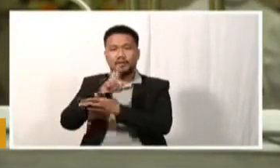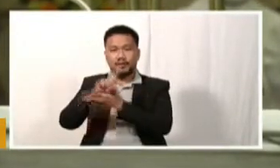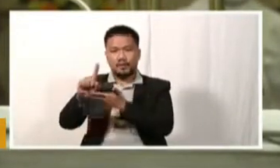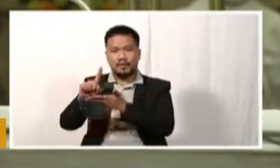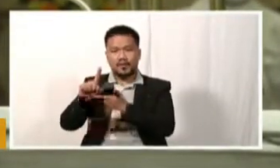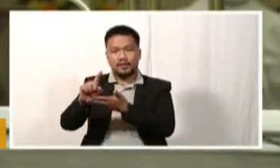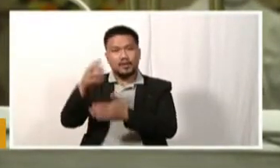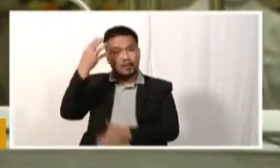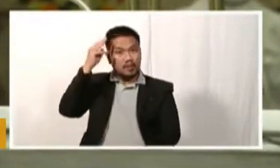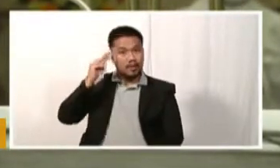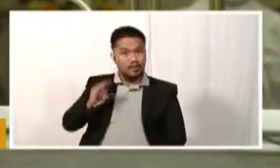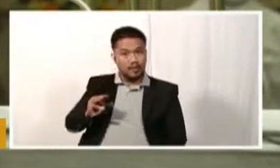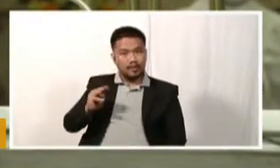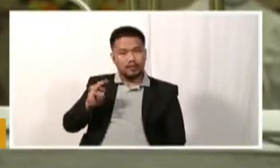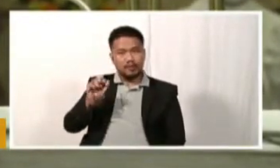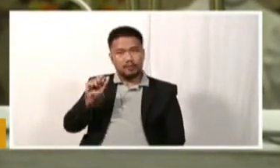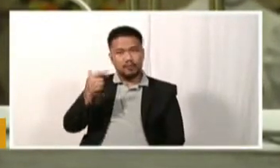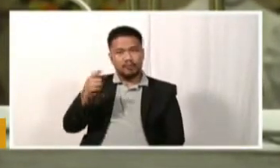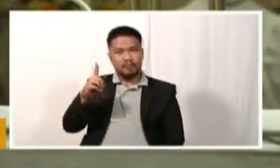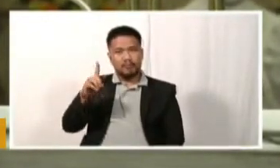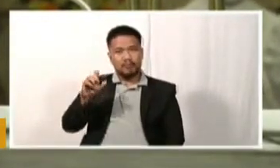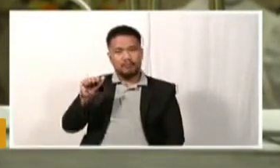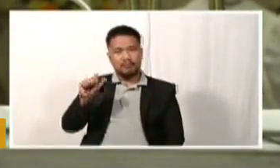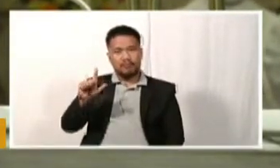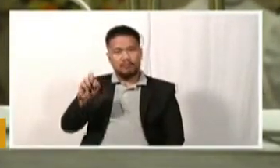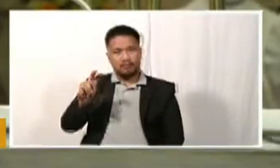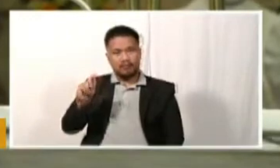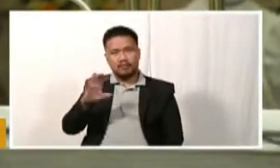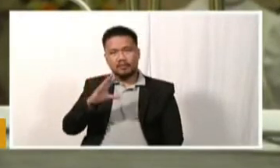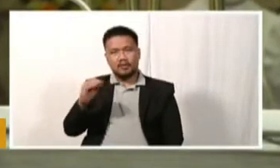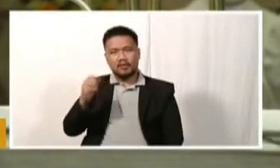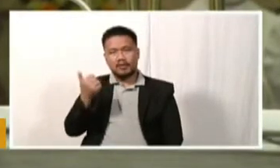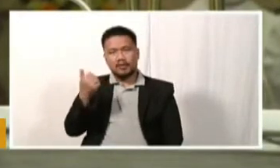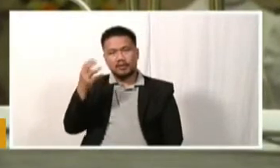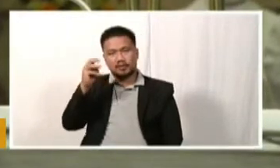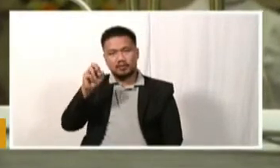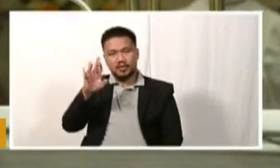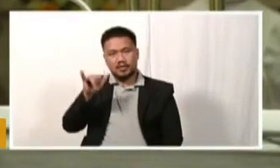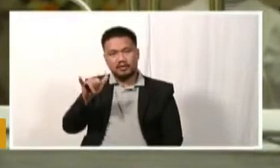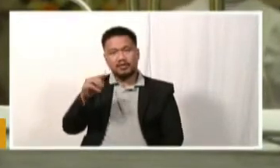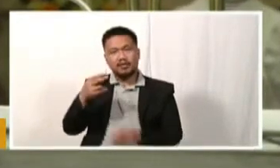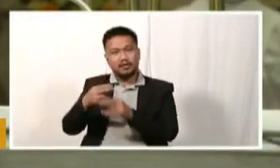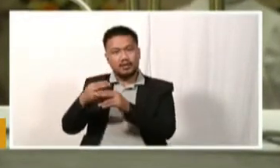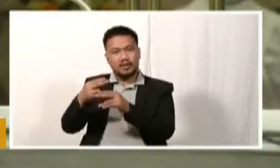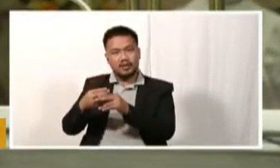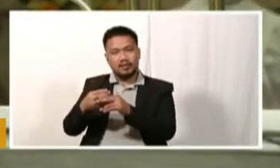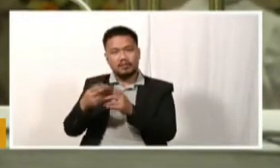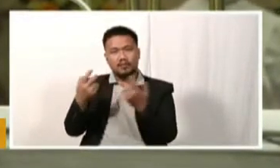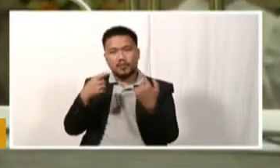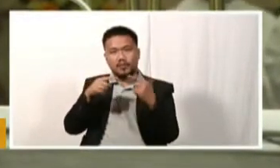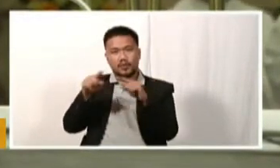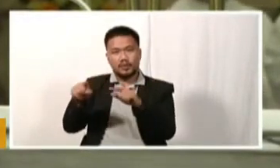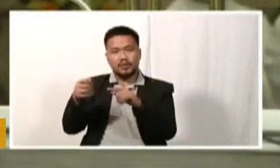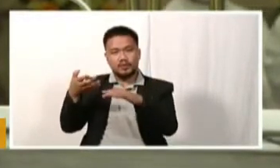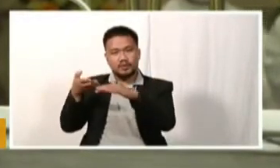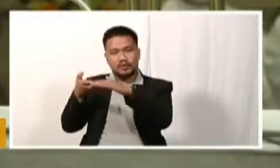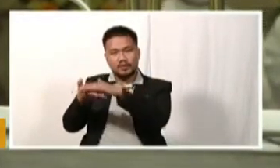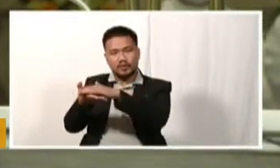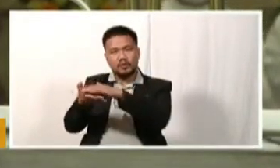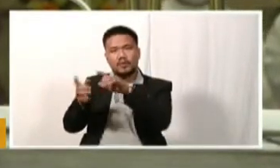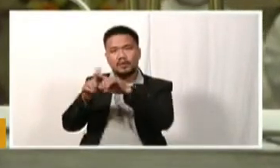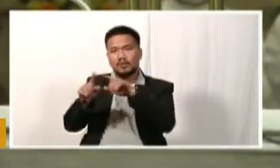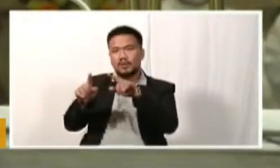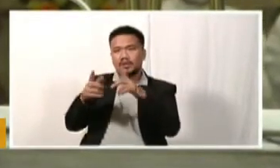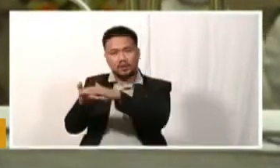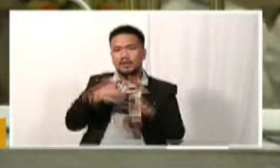Mary came to see the tomb. And behold, there was a great earthquake, for an angel of